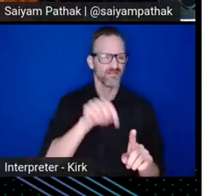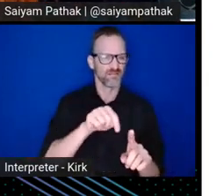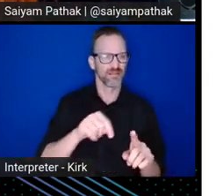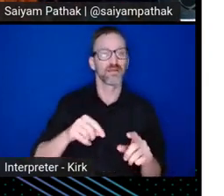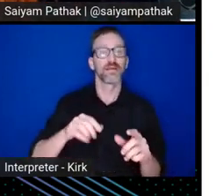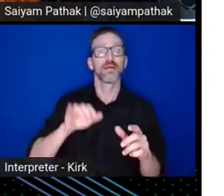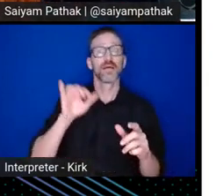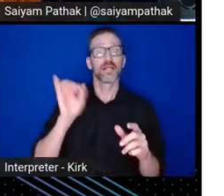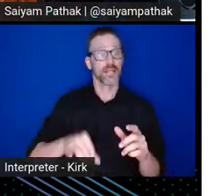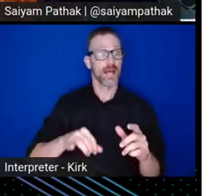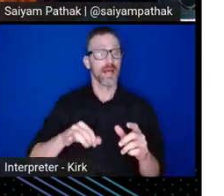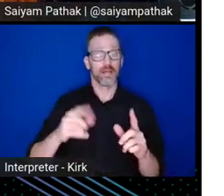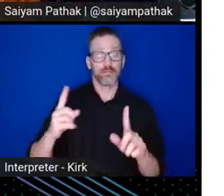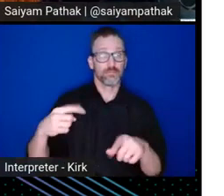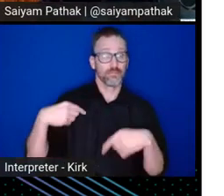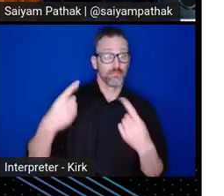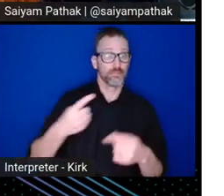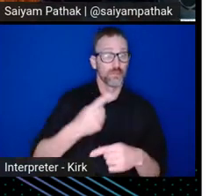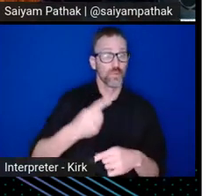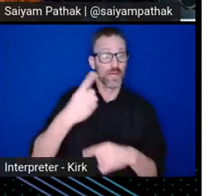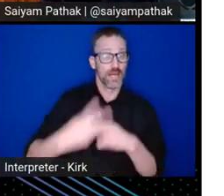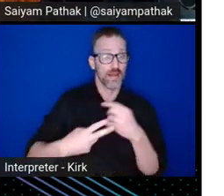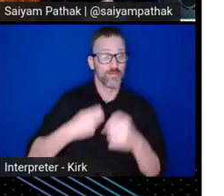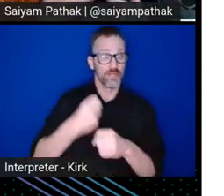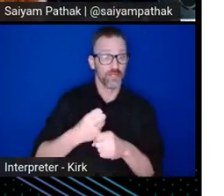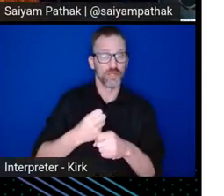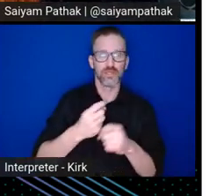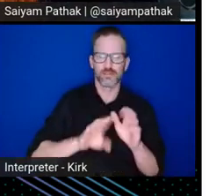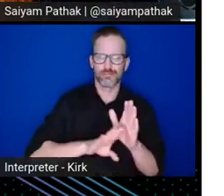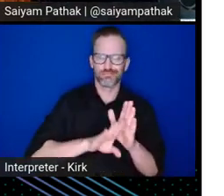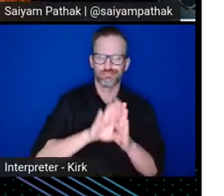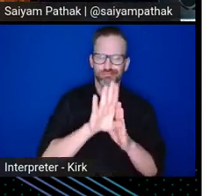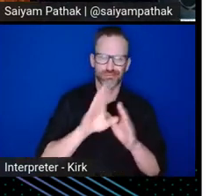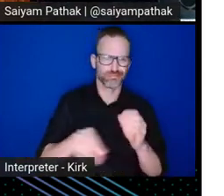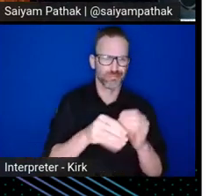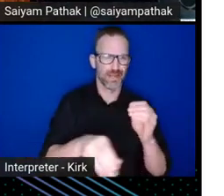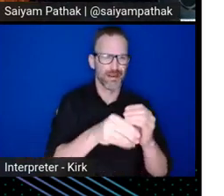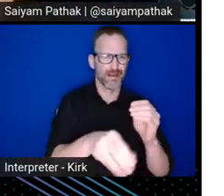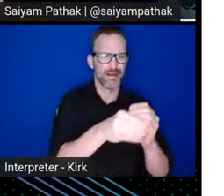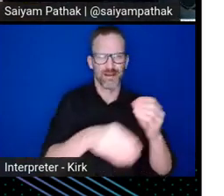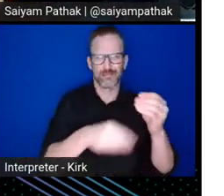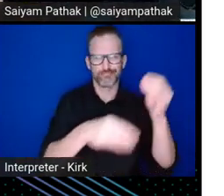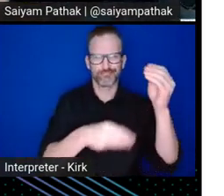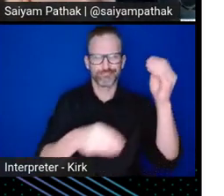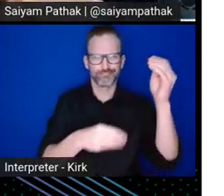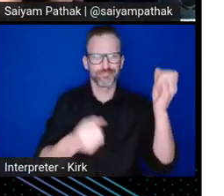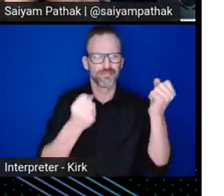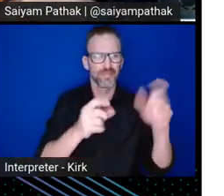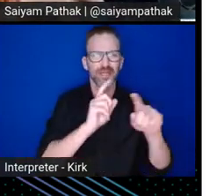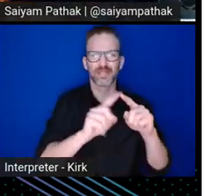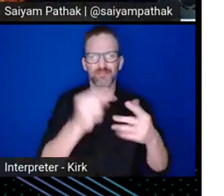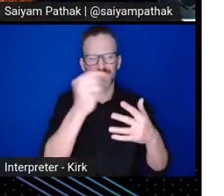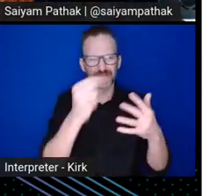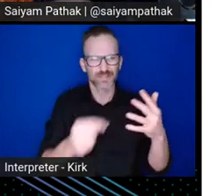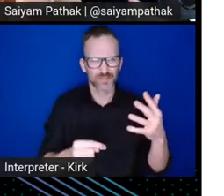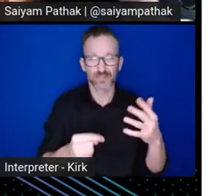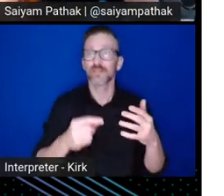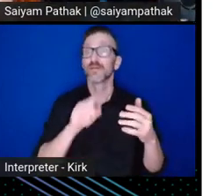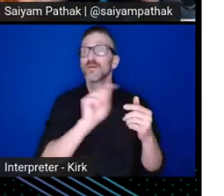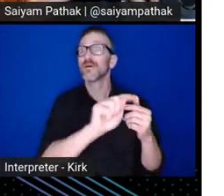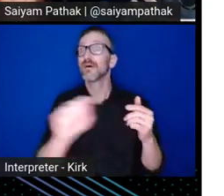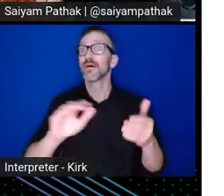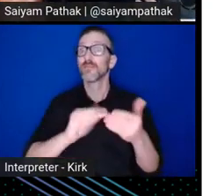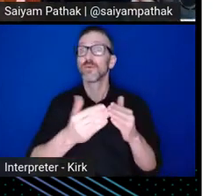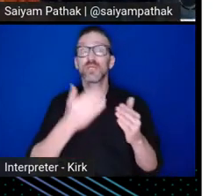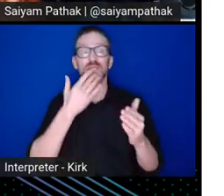matured a lot in the past 1.5 years, and a lot more features have been added with the community that they have asked for. Like,